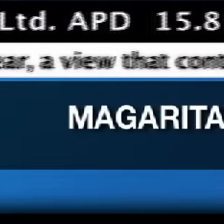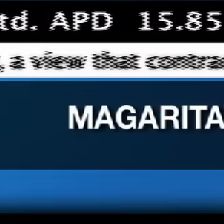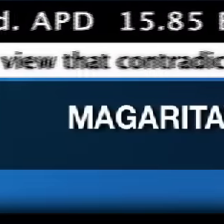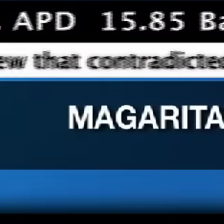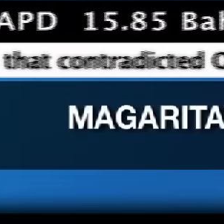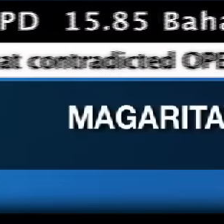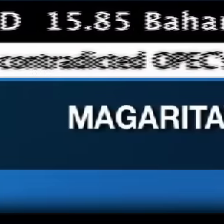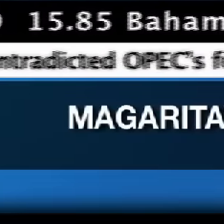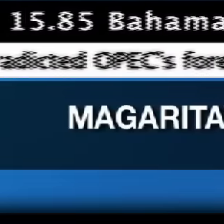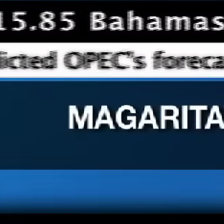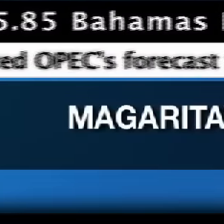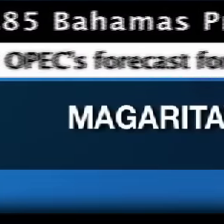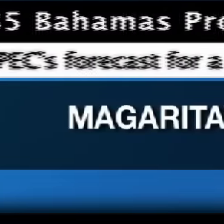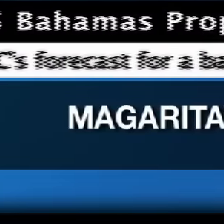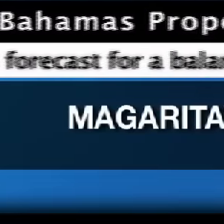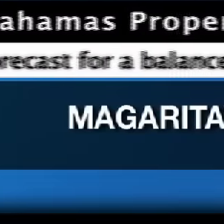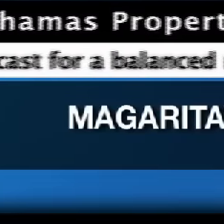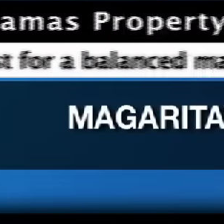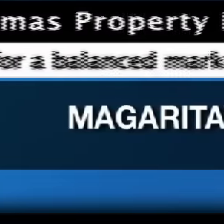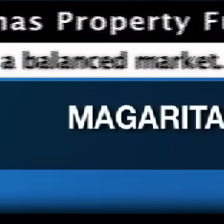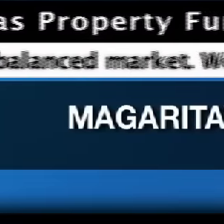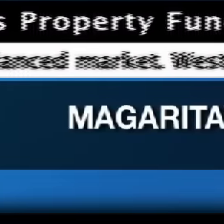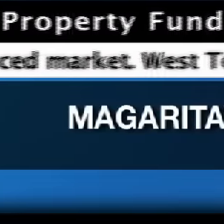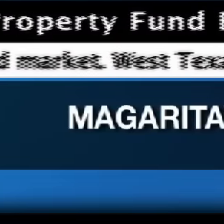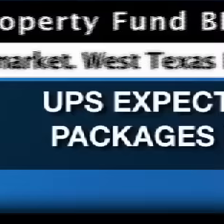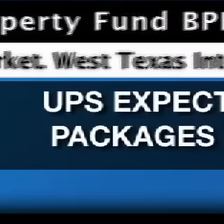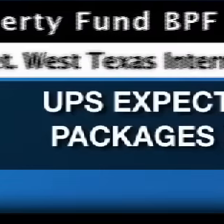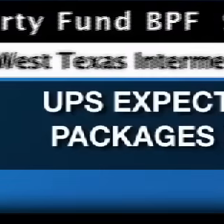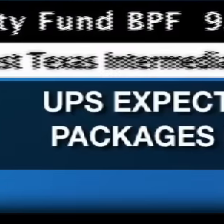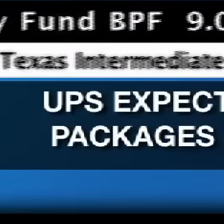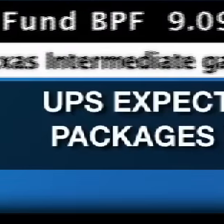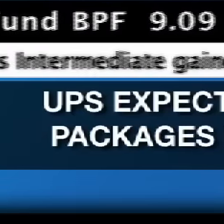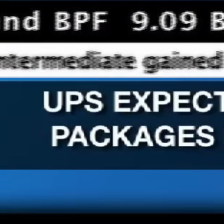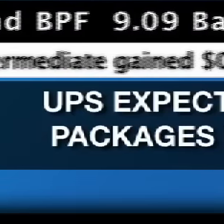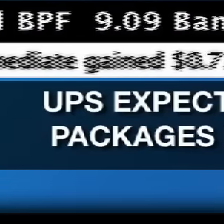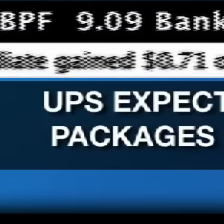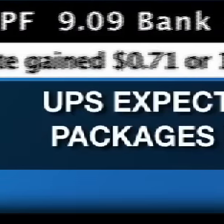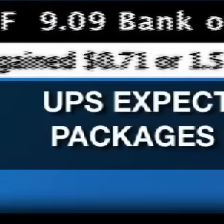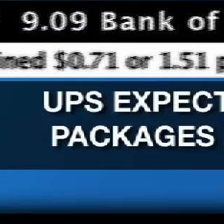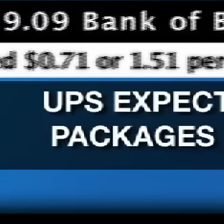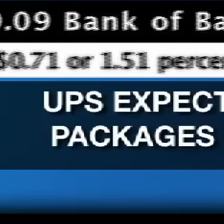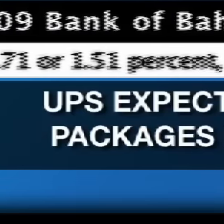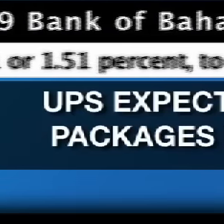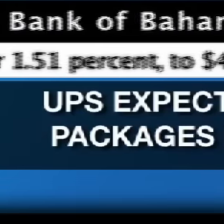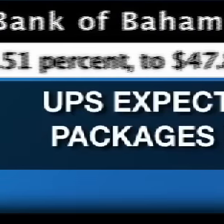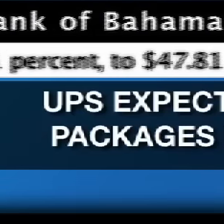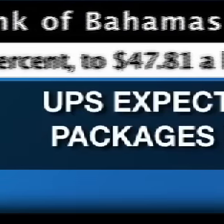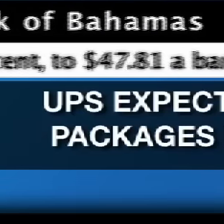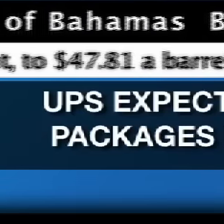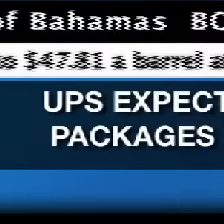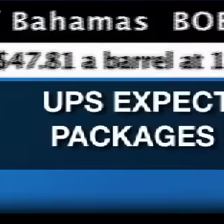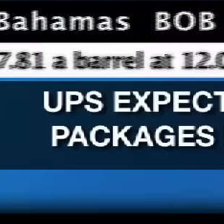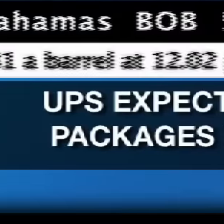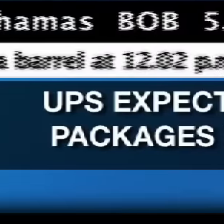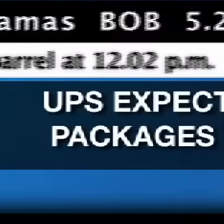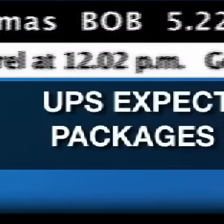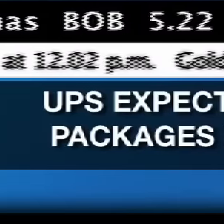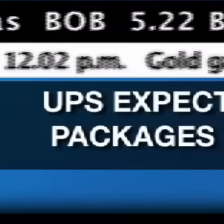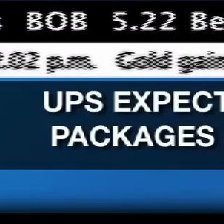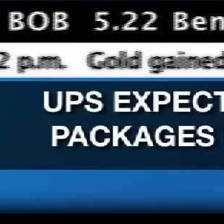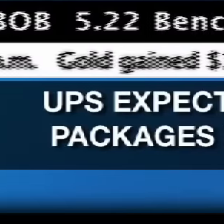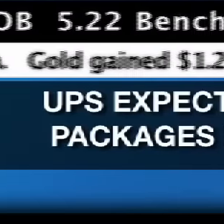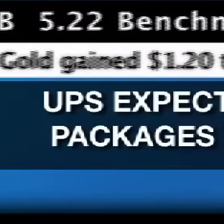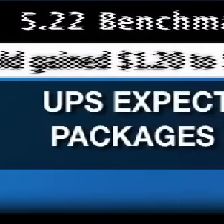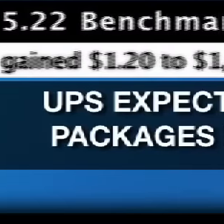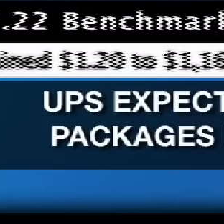home than Paradise Island to build its first restaurant. And in international business news, UPS is predicting that holiday deliveries